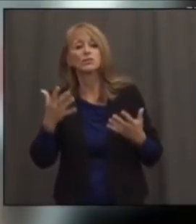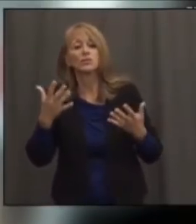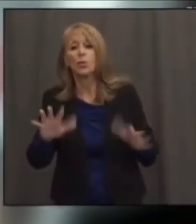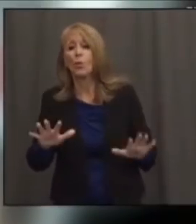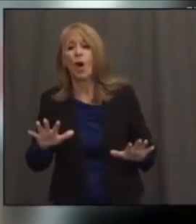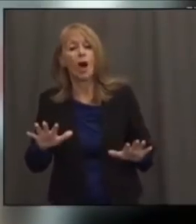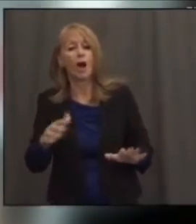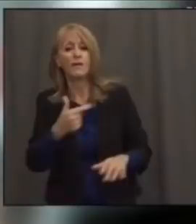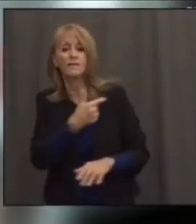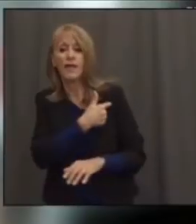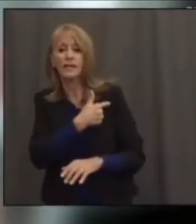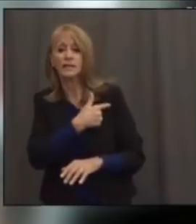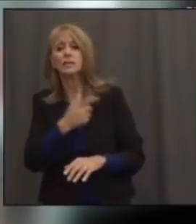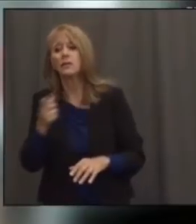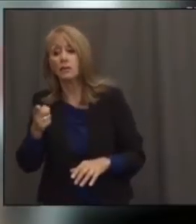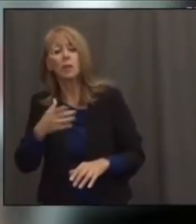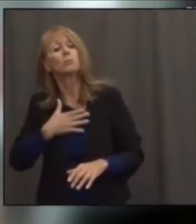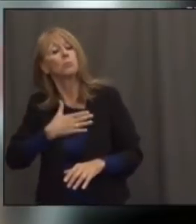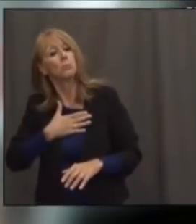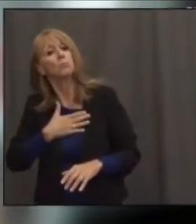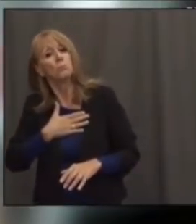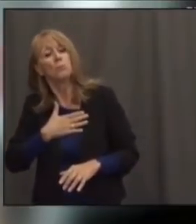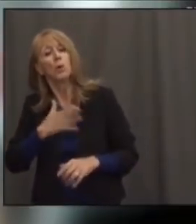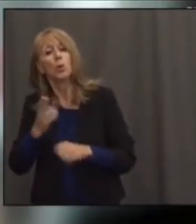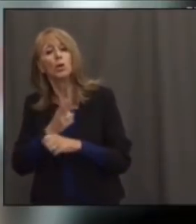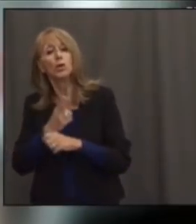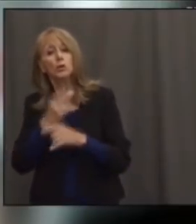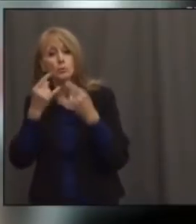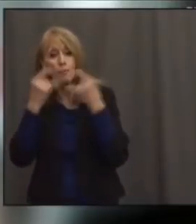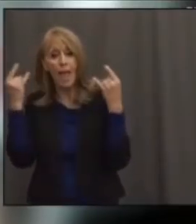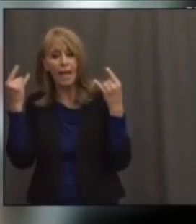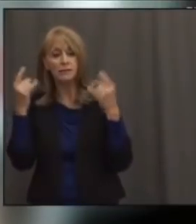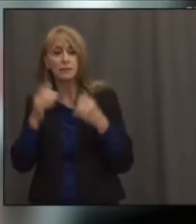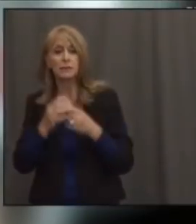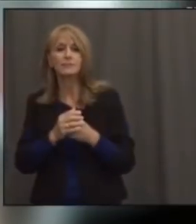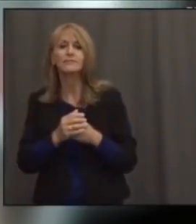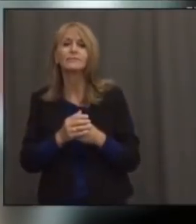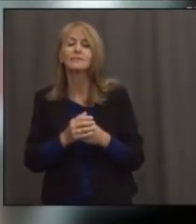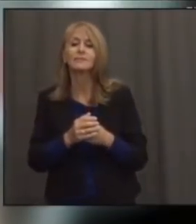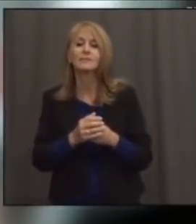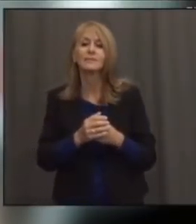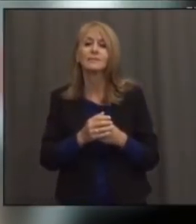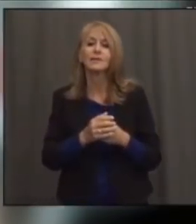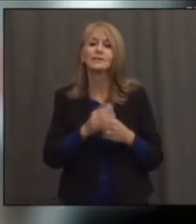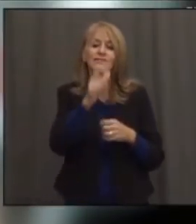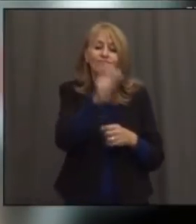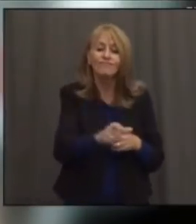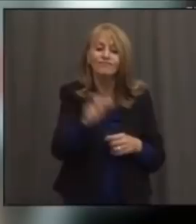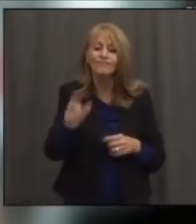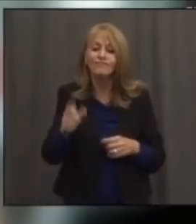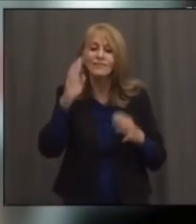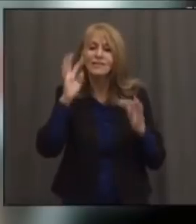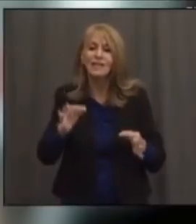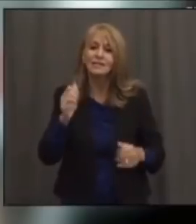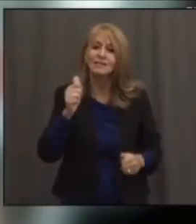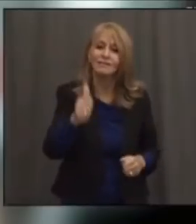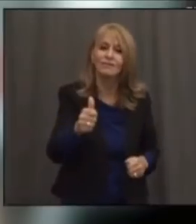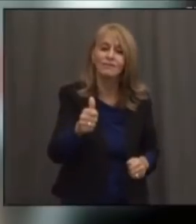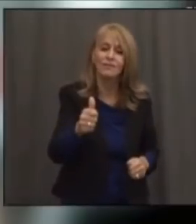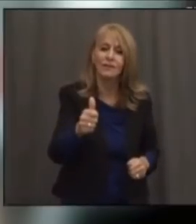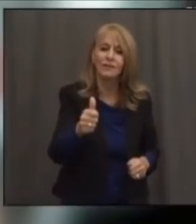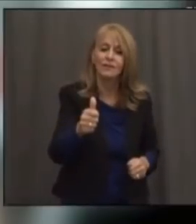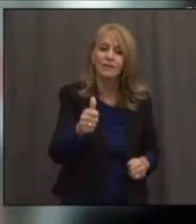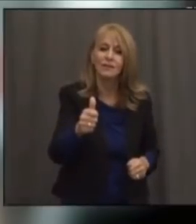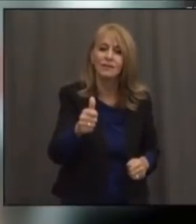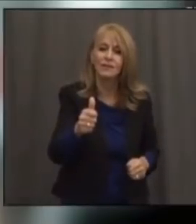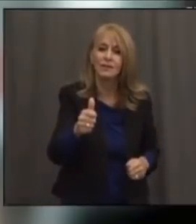vaccination, and they're going to wear a mask and they're going to take added precautions. I think this is going to be a very personal decision. I think we're getting to a point where the decision making is